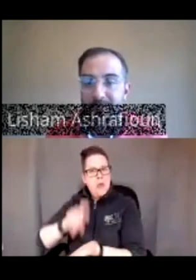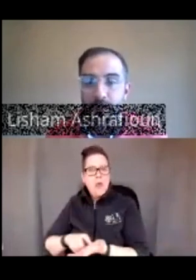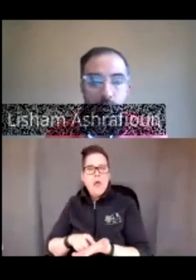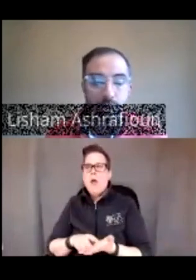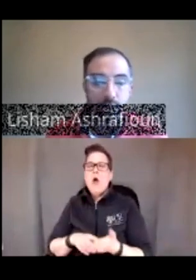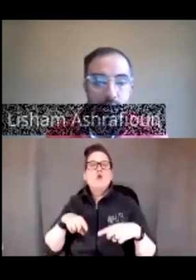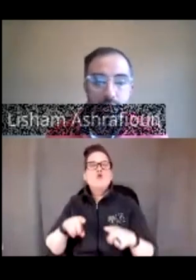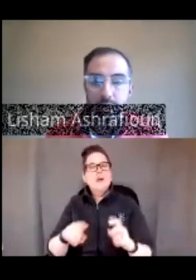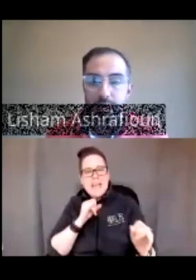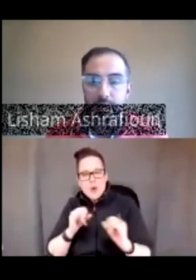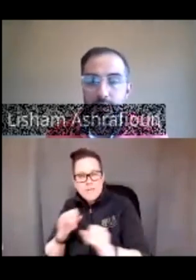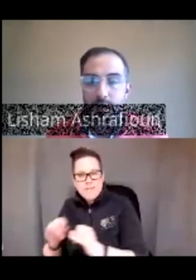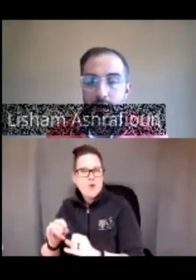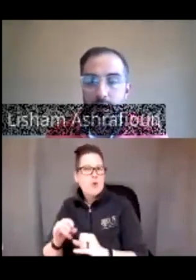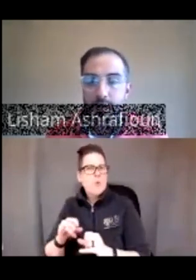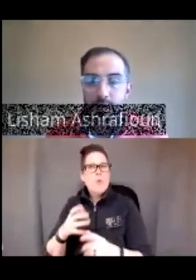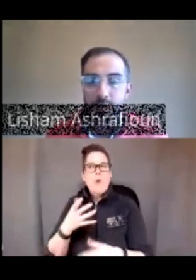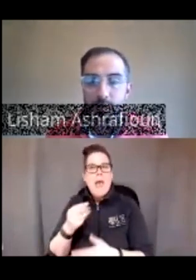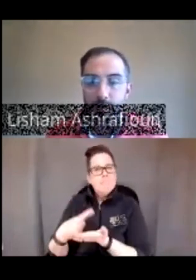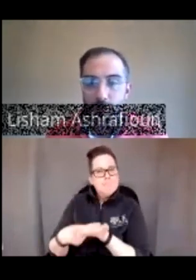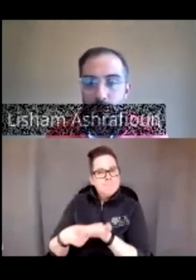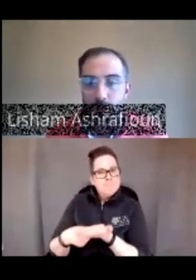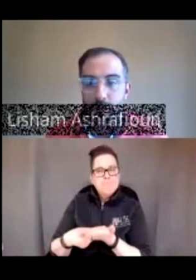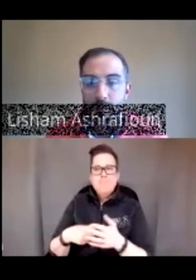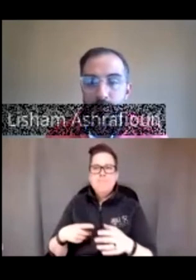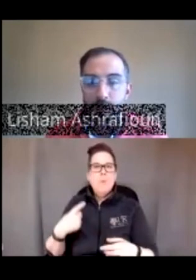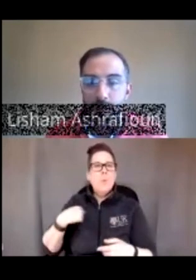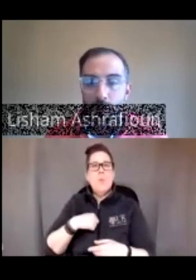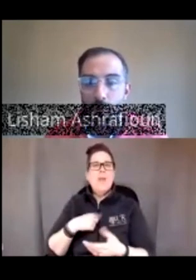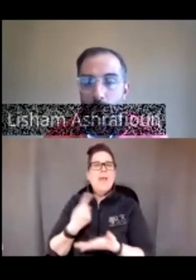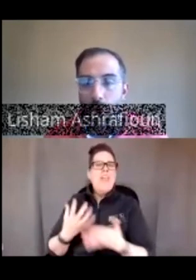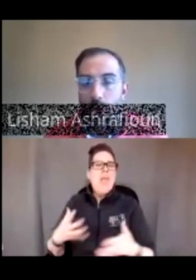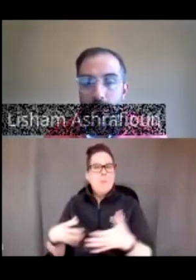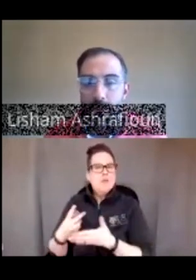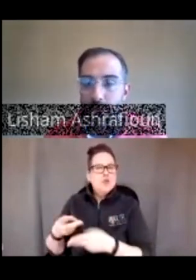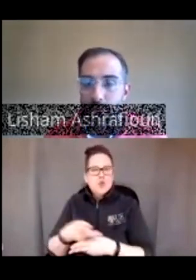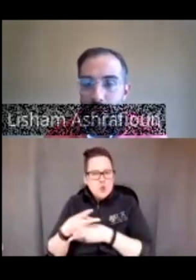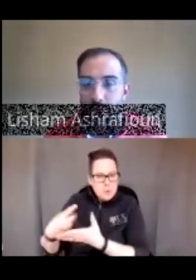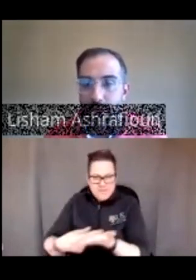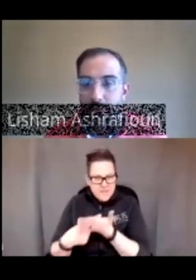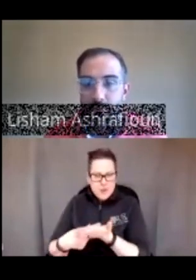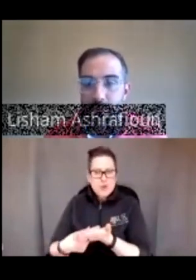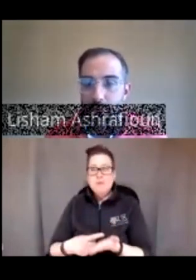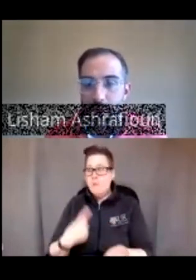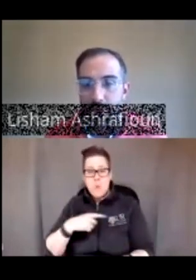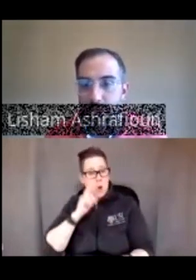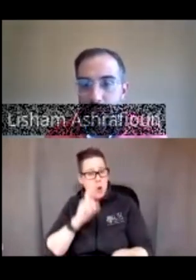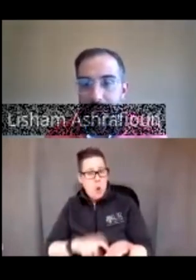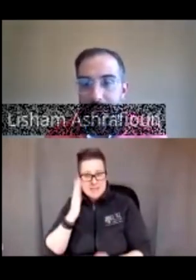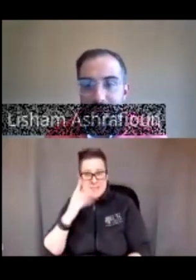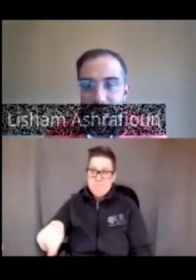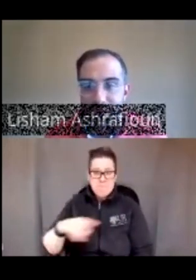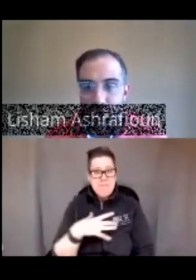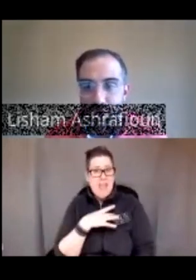interviews and when discussing things in supervision. And overall, it appears that people seem to